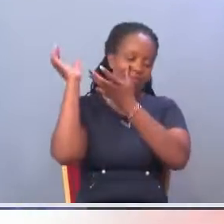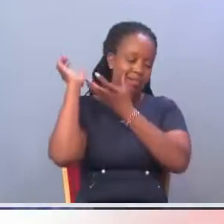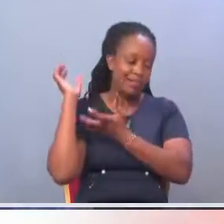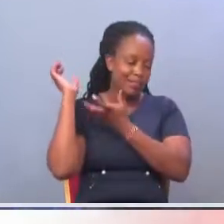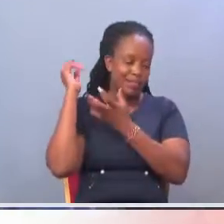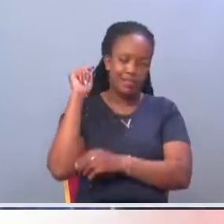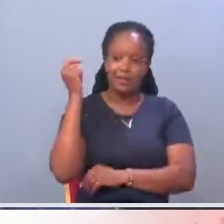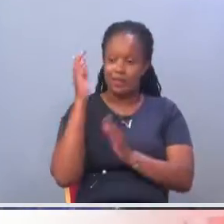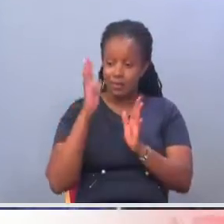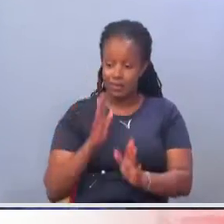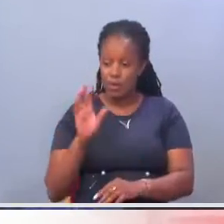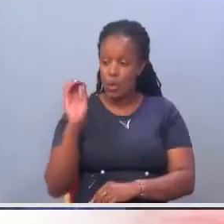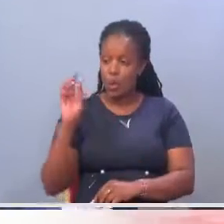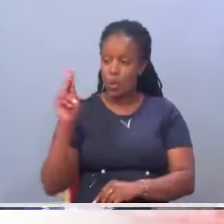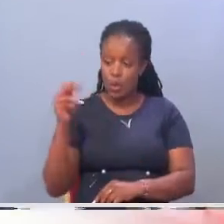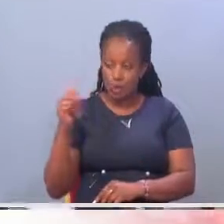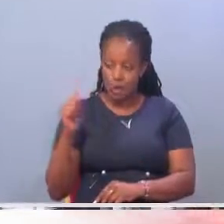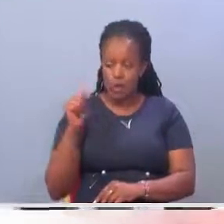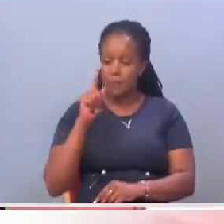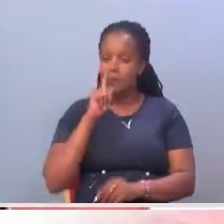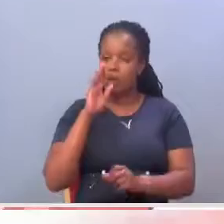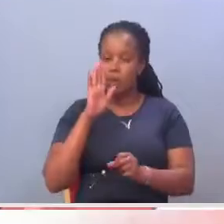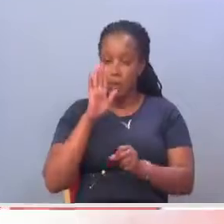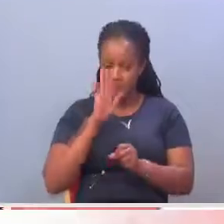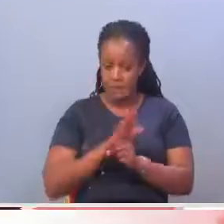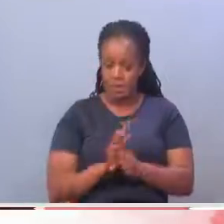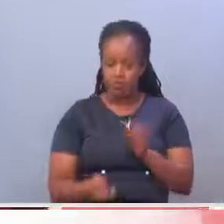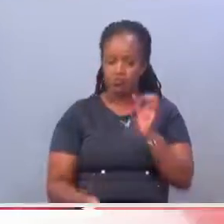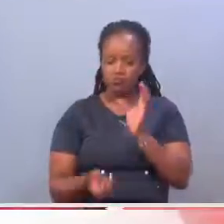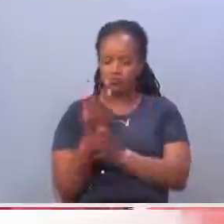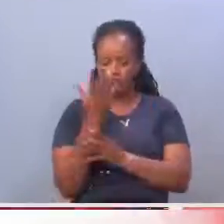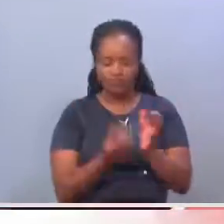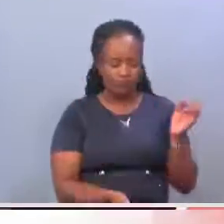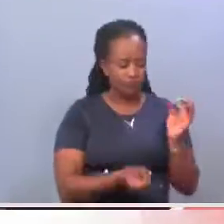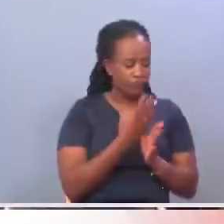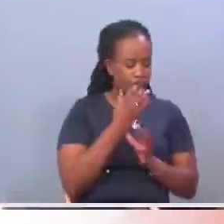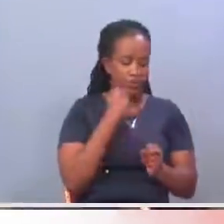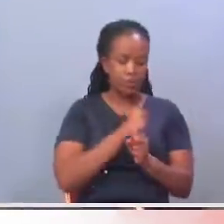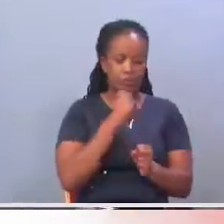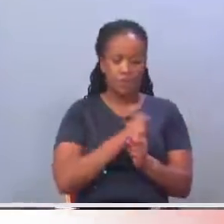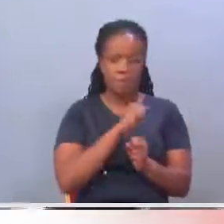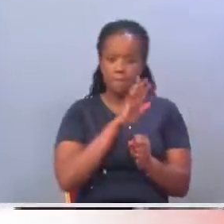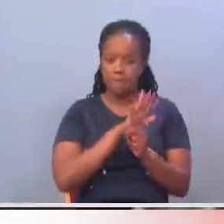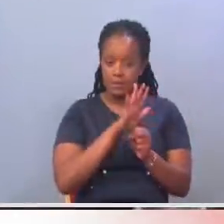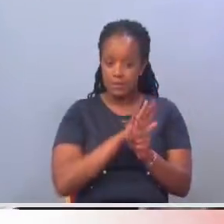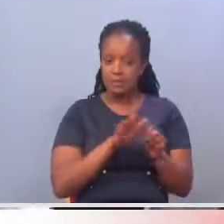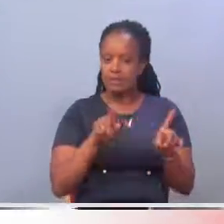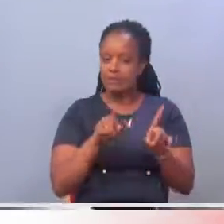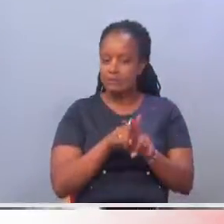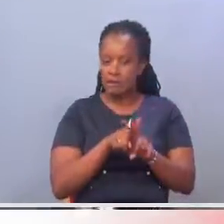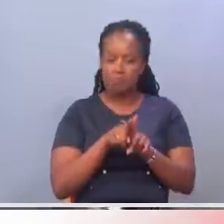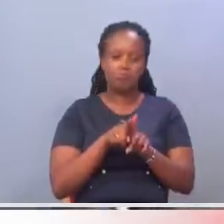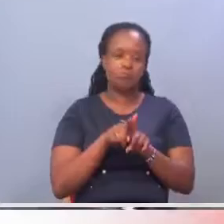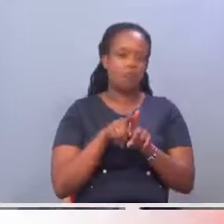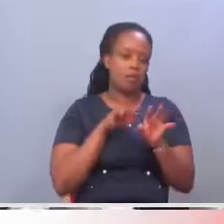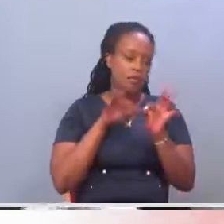has promised to create millions of jobs and cautioned the youth against embracing the culture of handouts, accusing the deputy president of